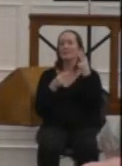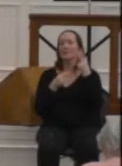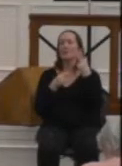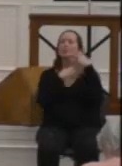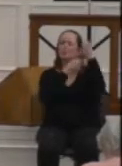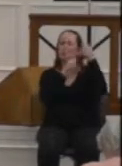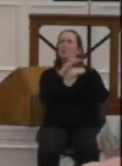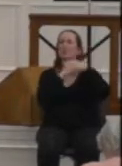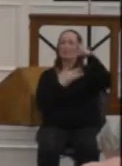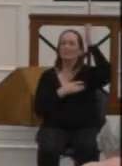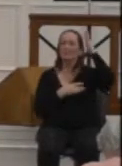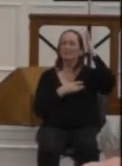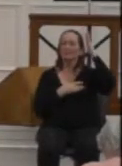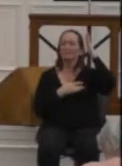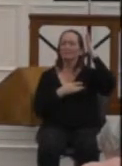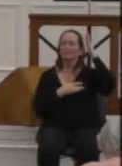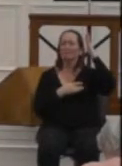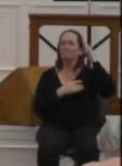Trusting in God.